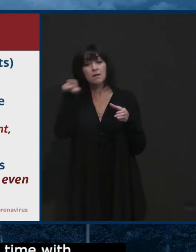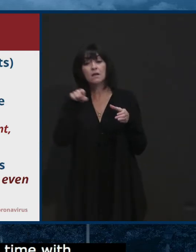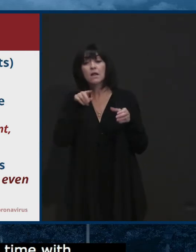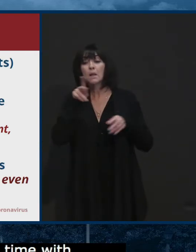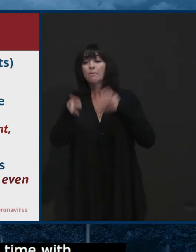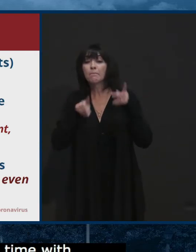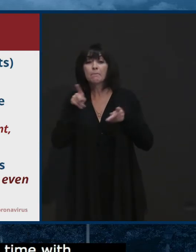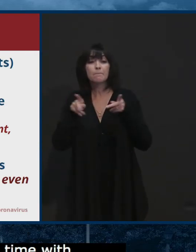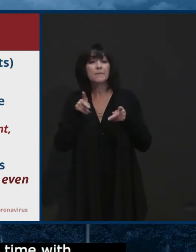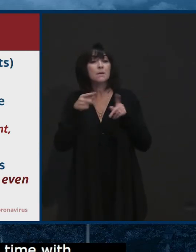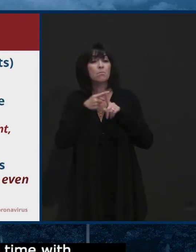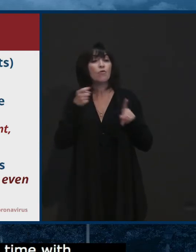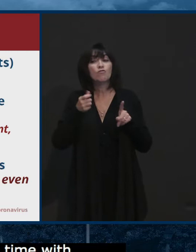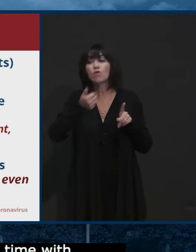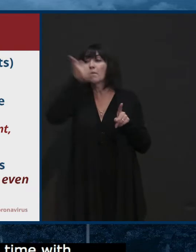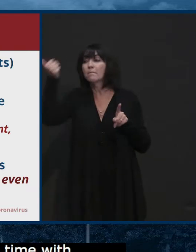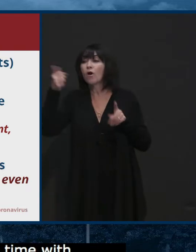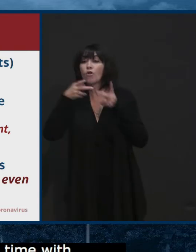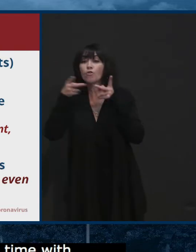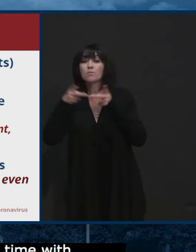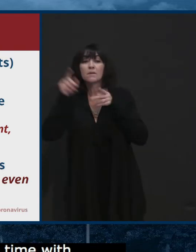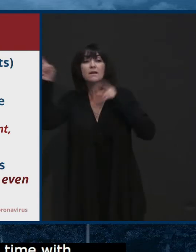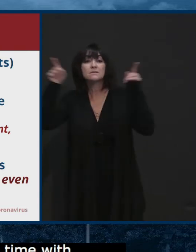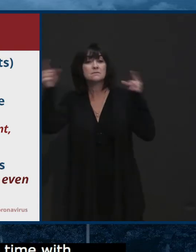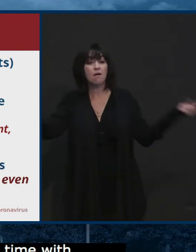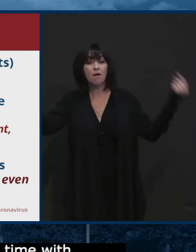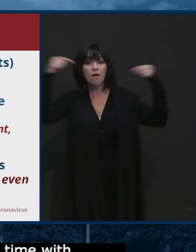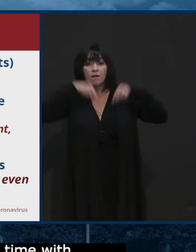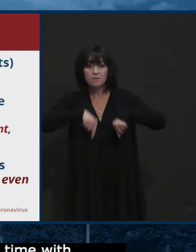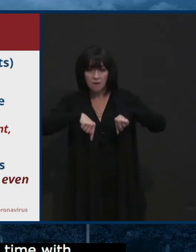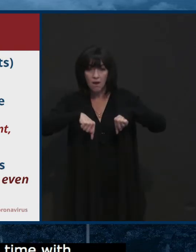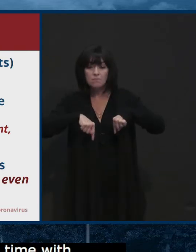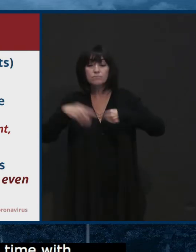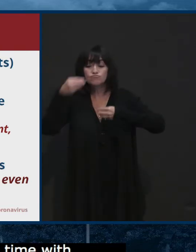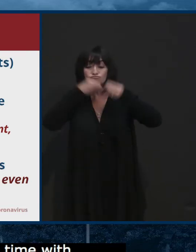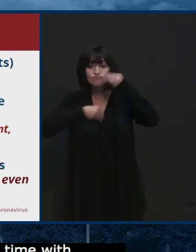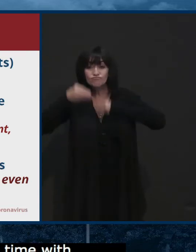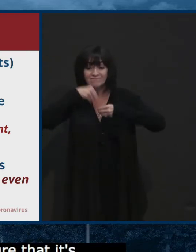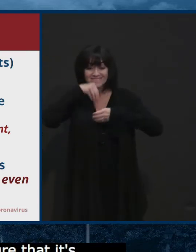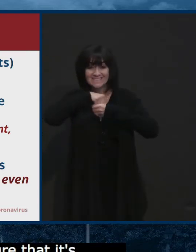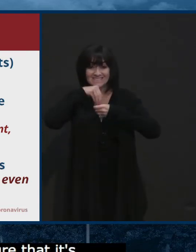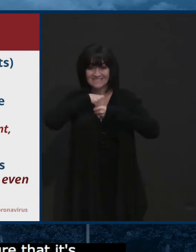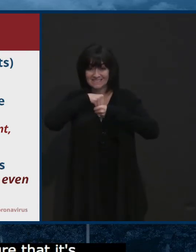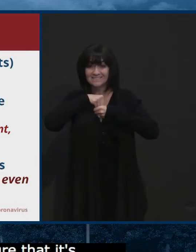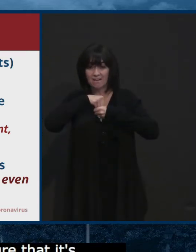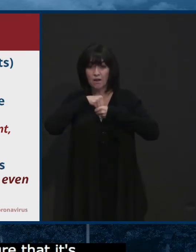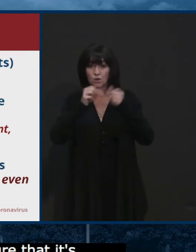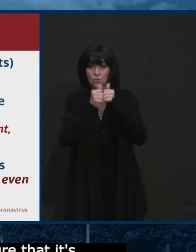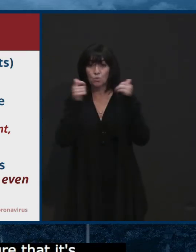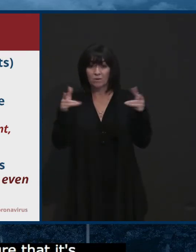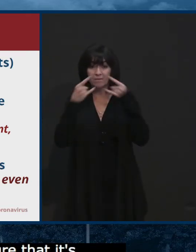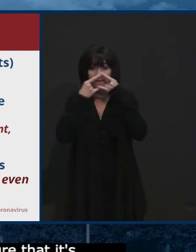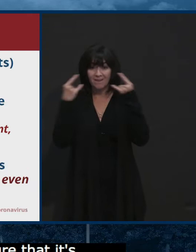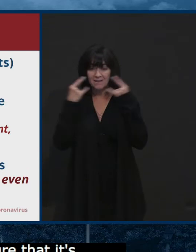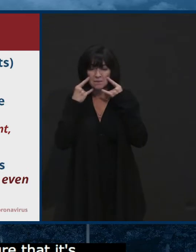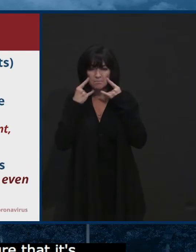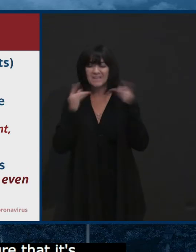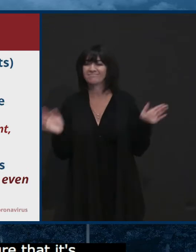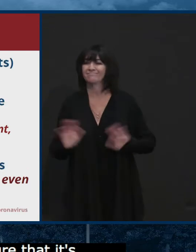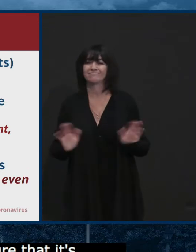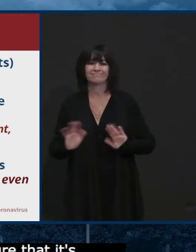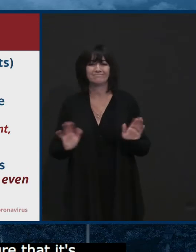you do, make sure that it's outdoors and that you're socially distanced and wearing a face covering at